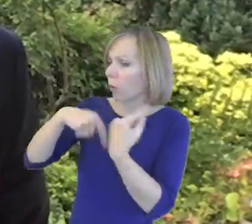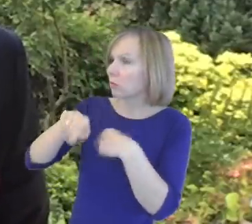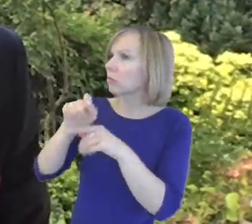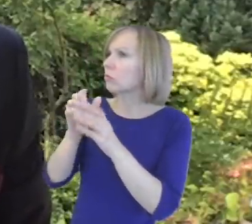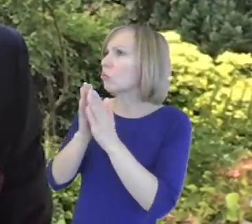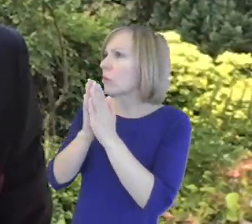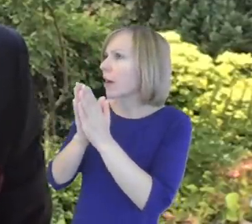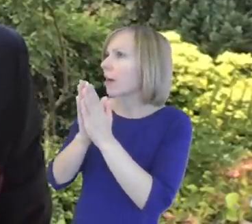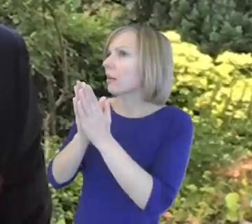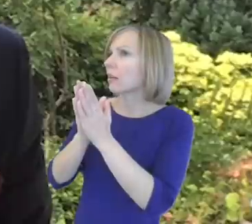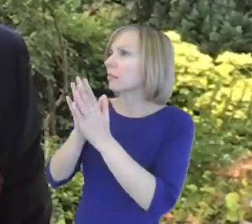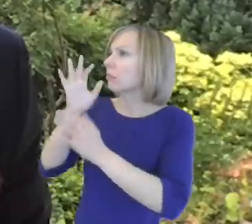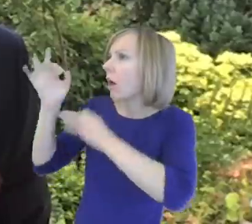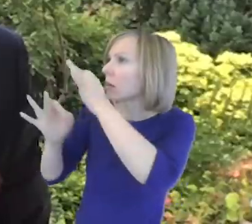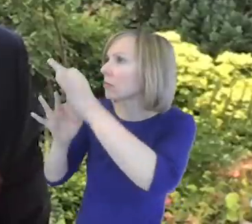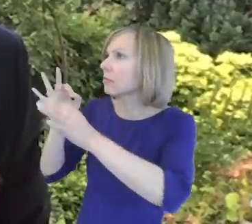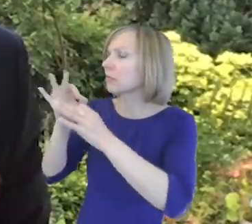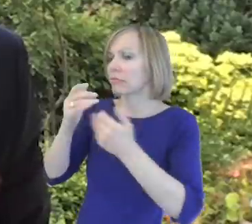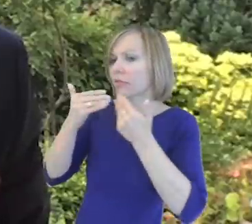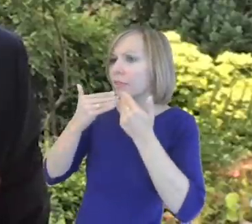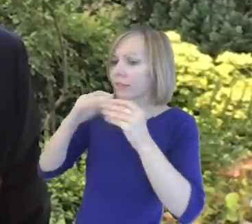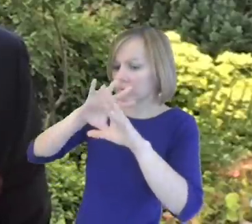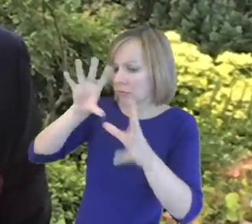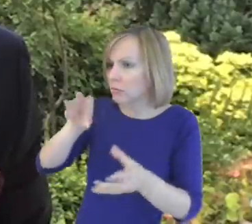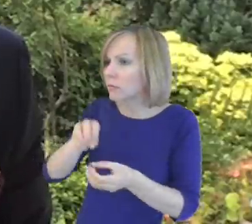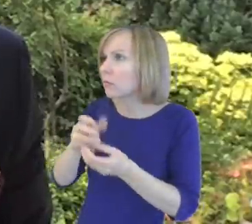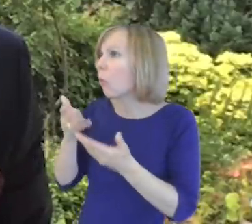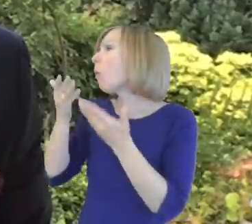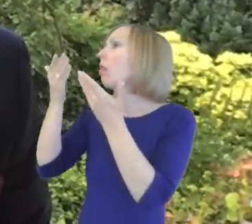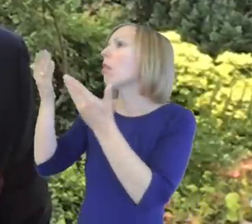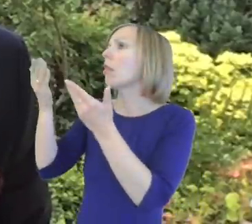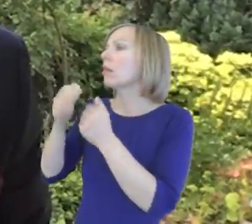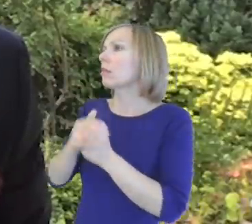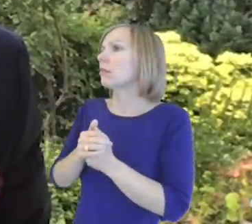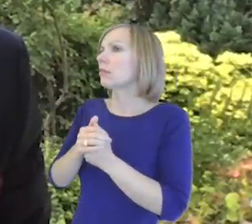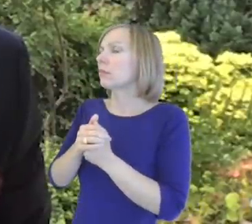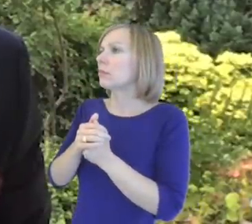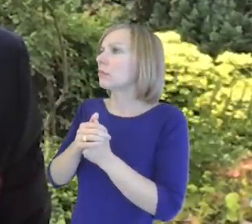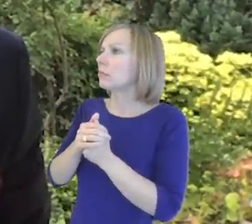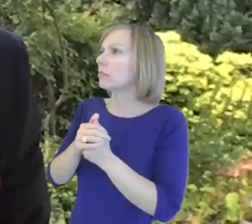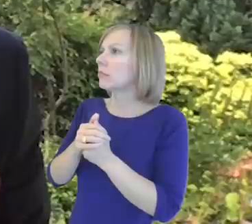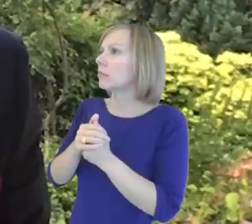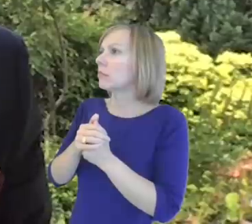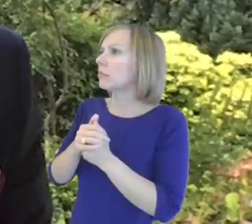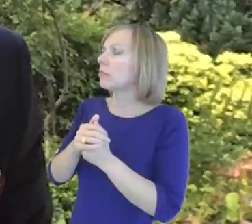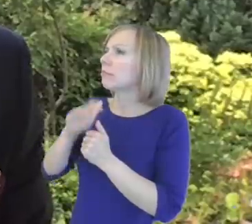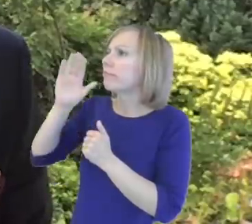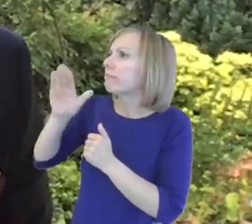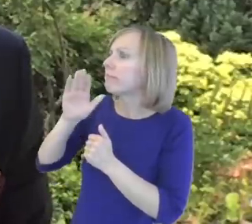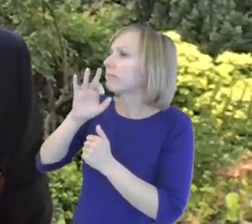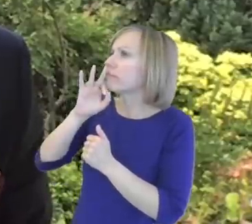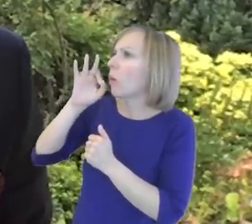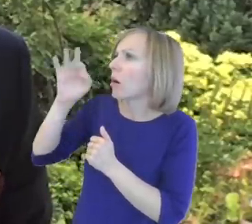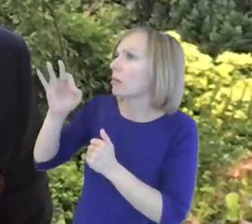supplications and to give thanks for all, we humbly beseech thee most mercifully to